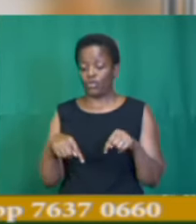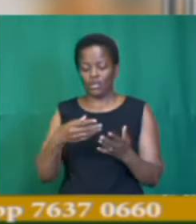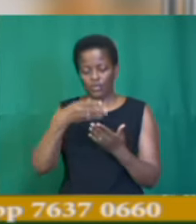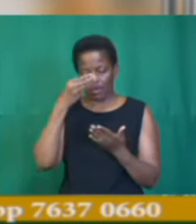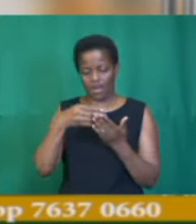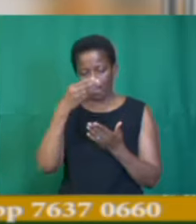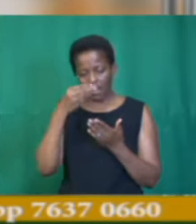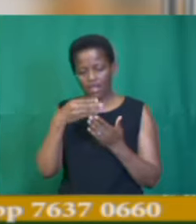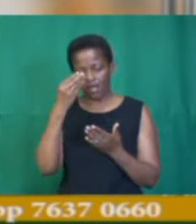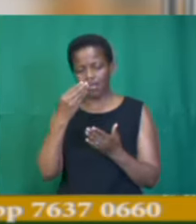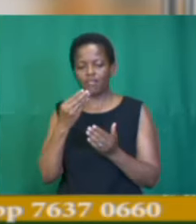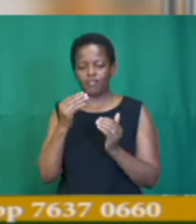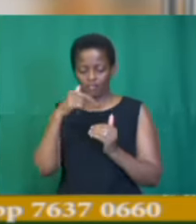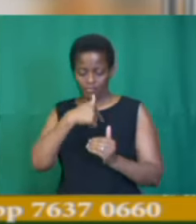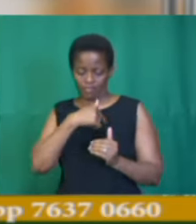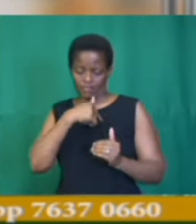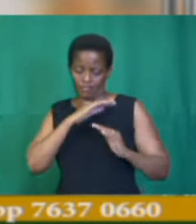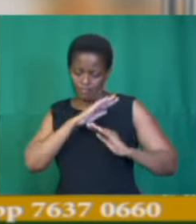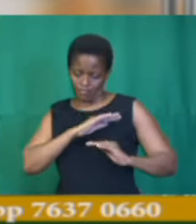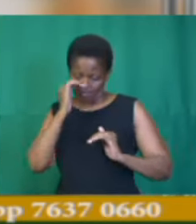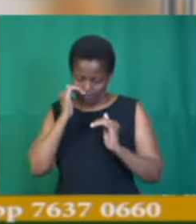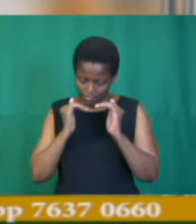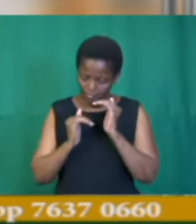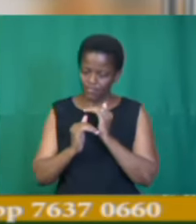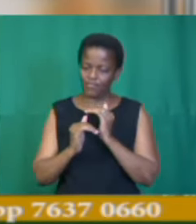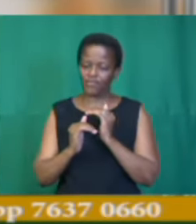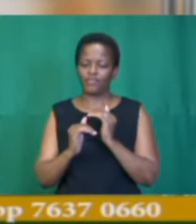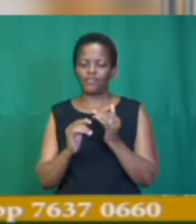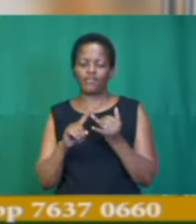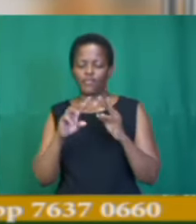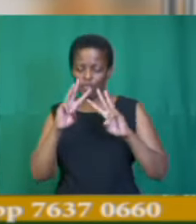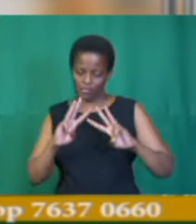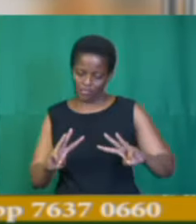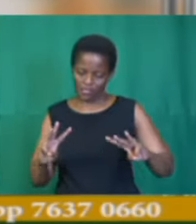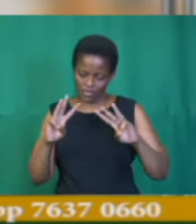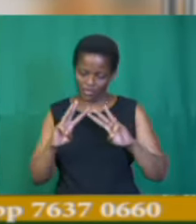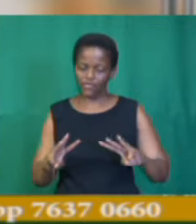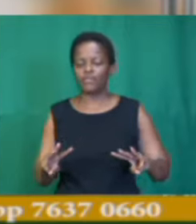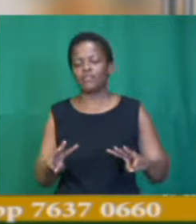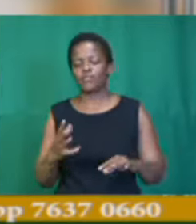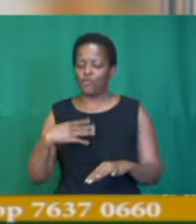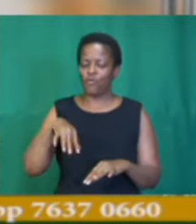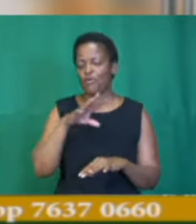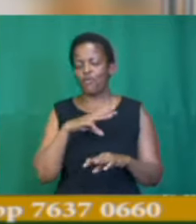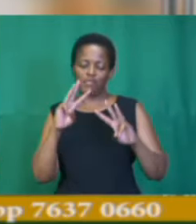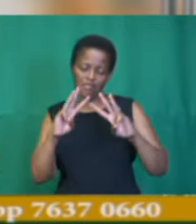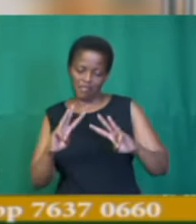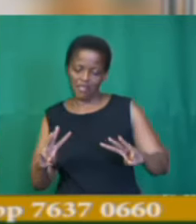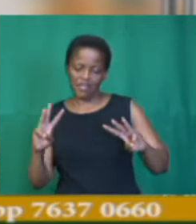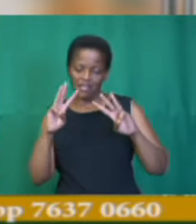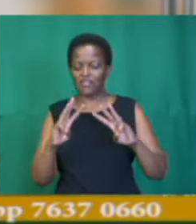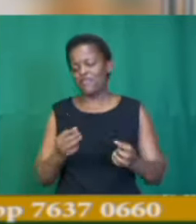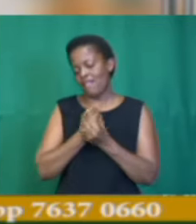learned about humbleness and peacefulness. So be peaceful, be humble, and be loving, like my